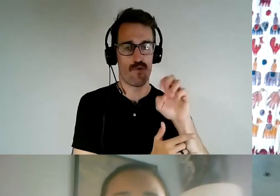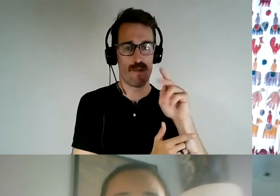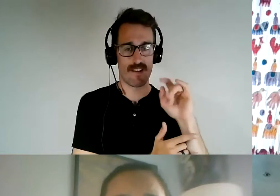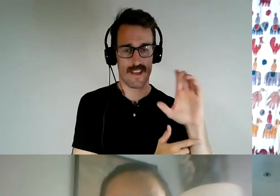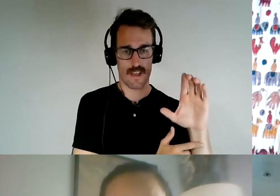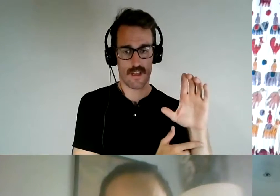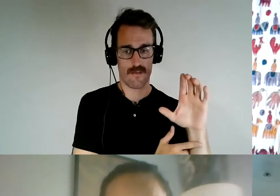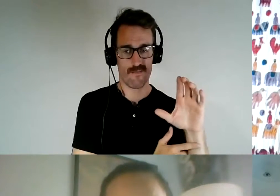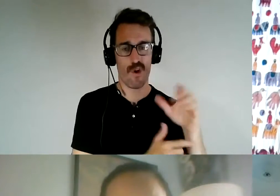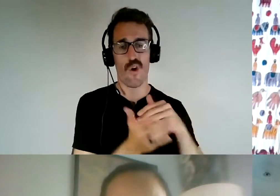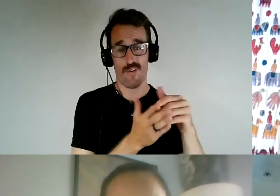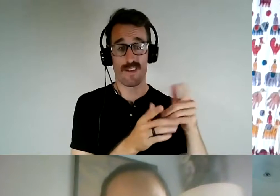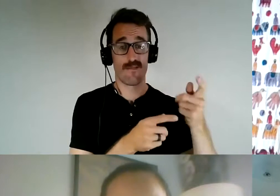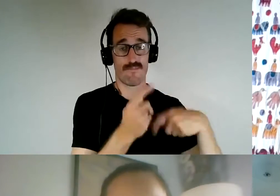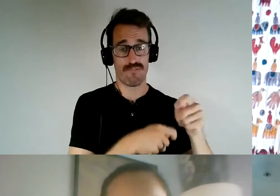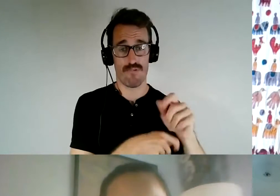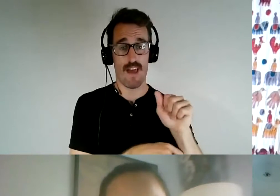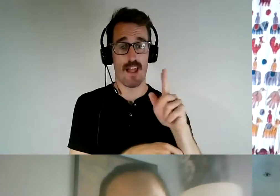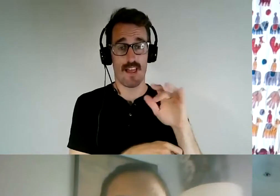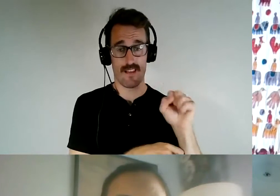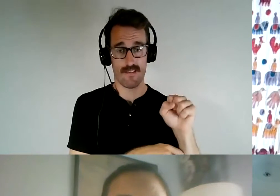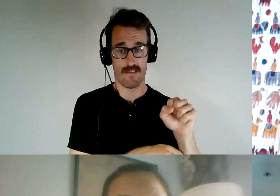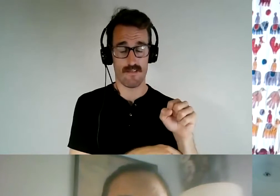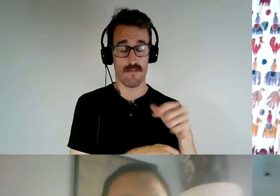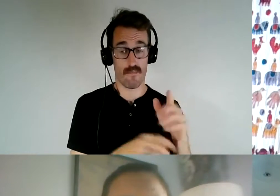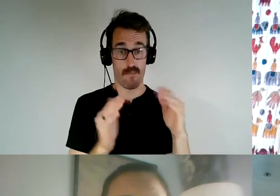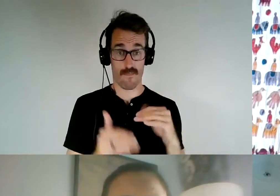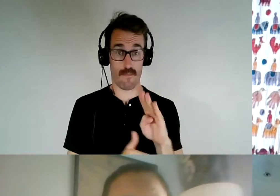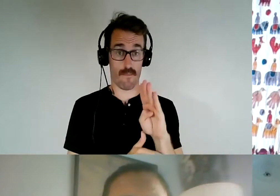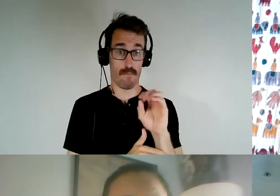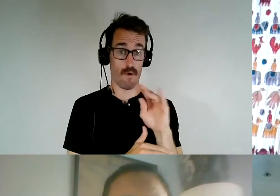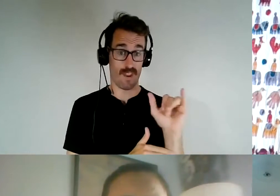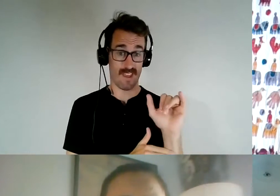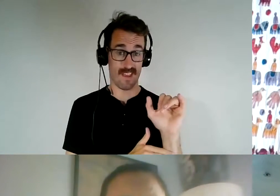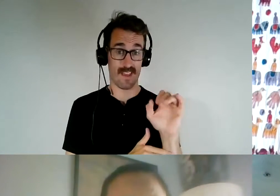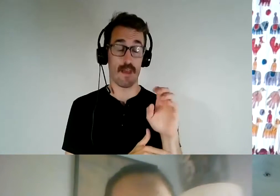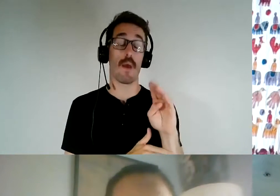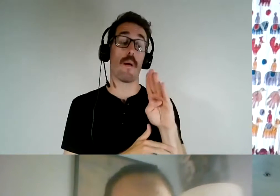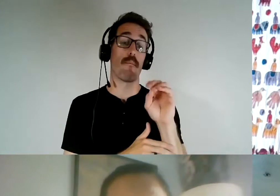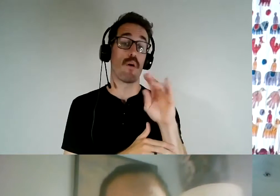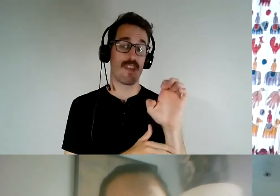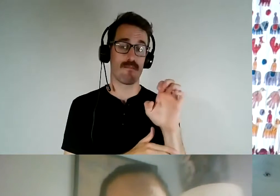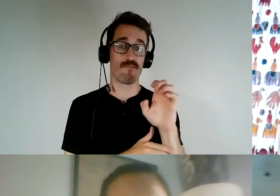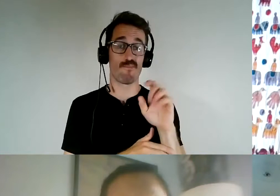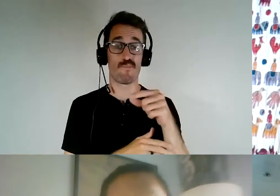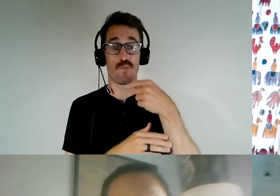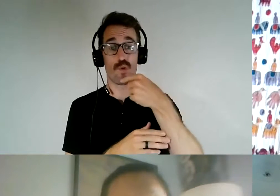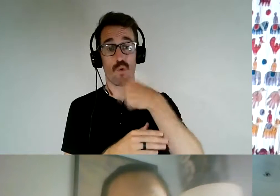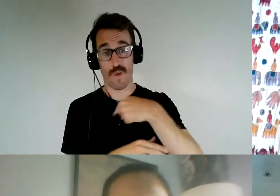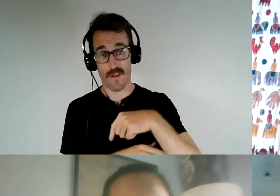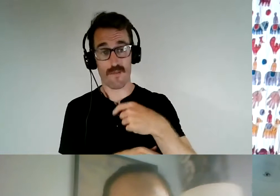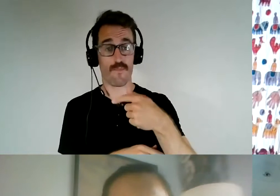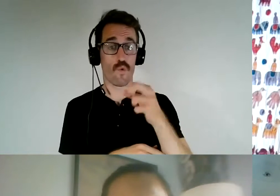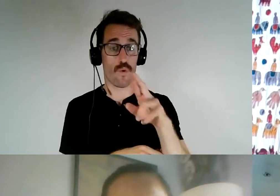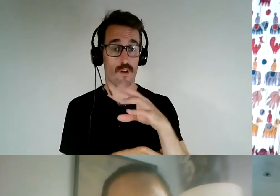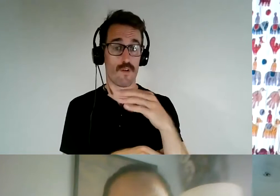of allies. Bonnie is asking, is queer and trans acceptable to most of the communities?